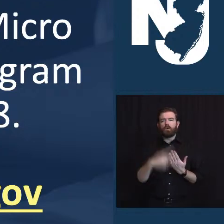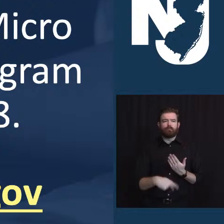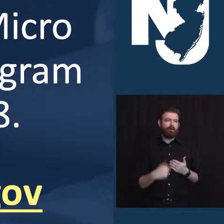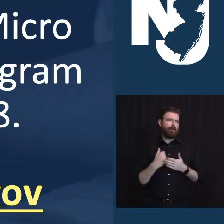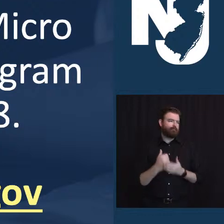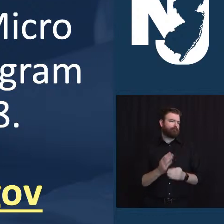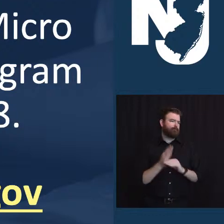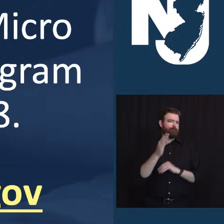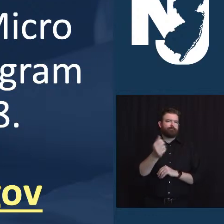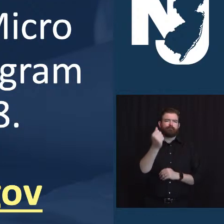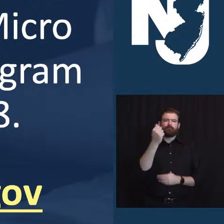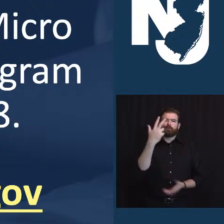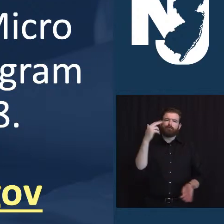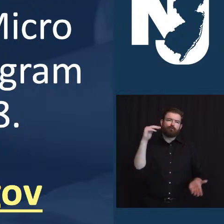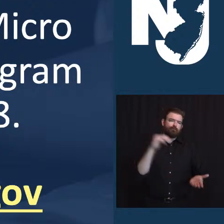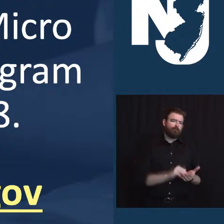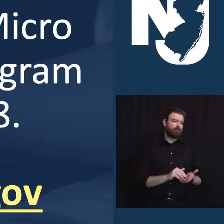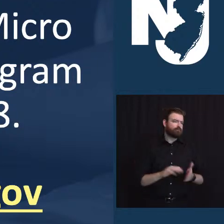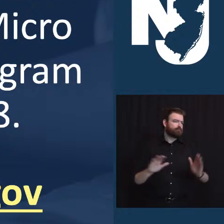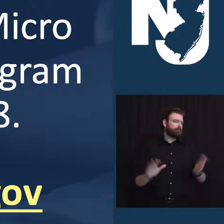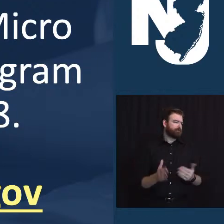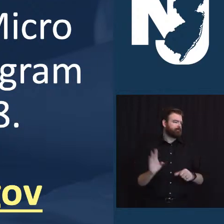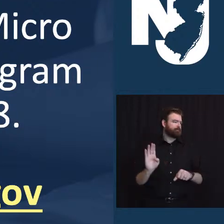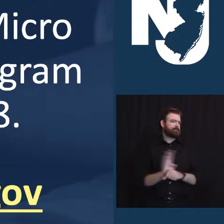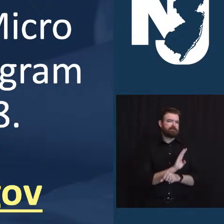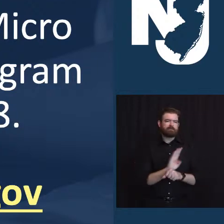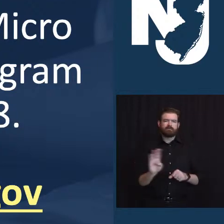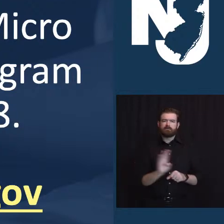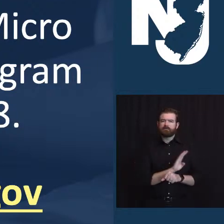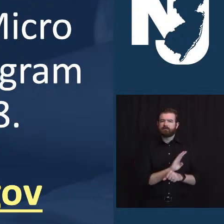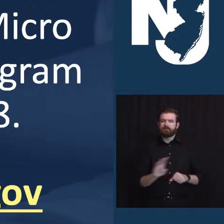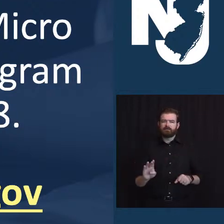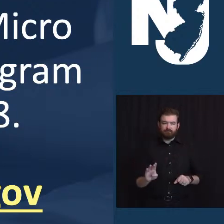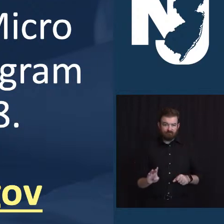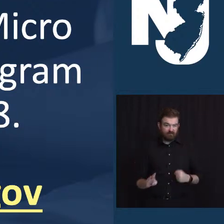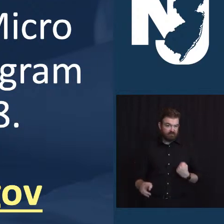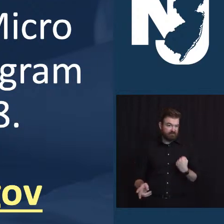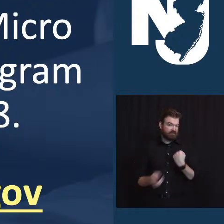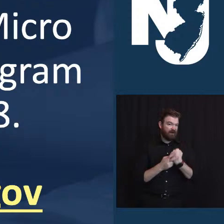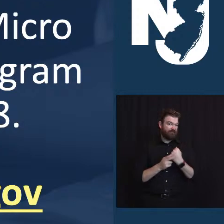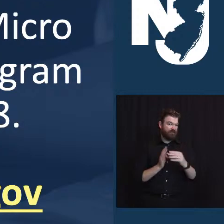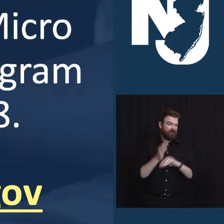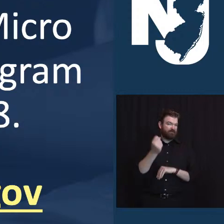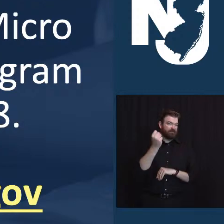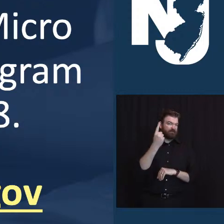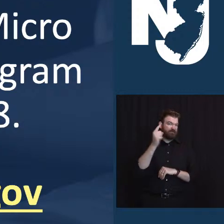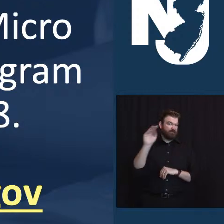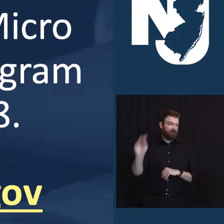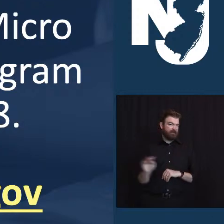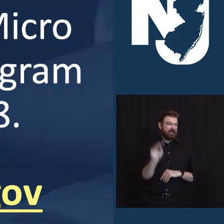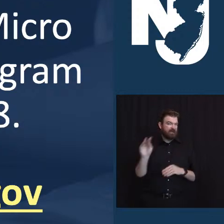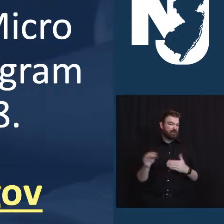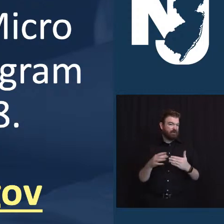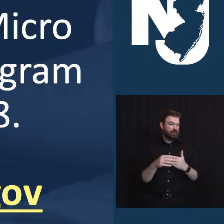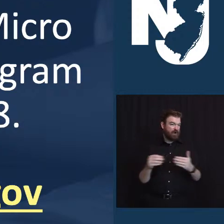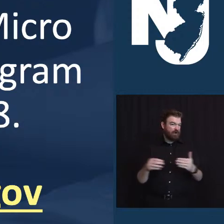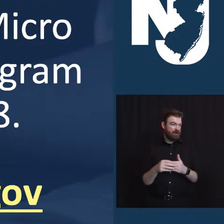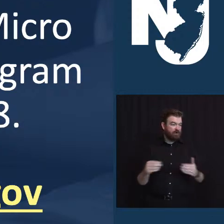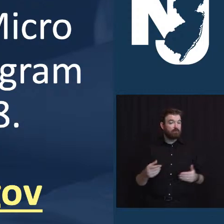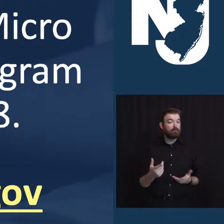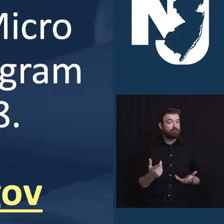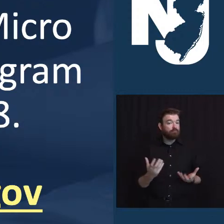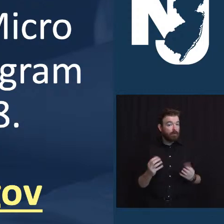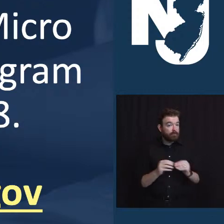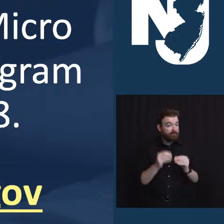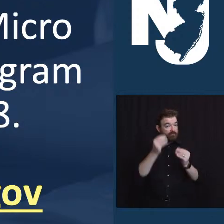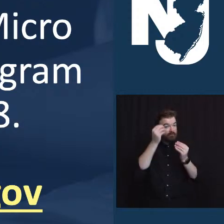13,000 small employers save a total of more than $11 million. For more information or to apply today